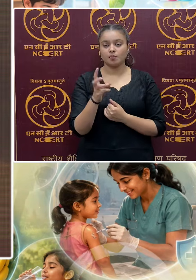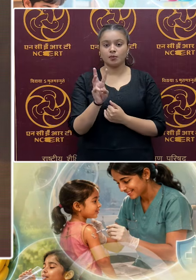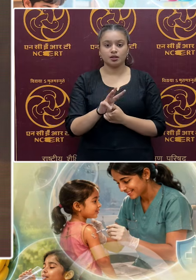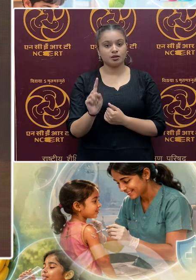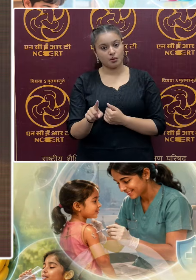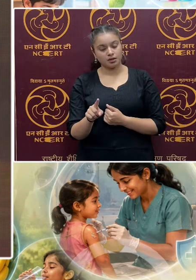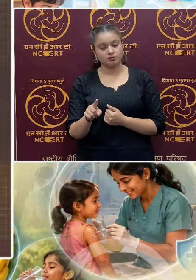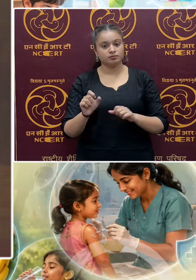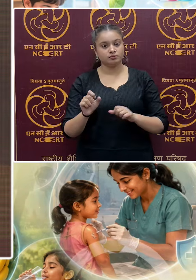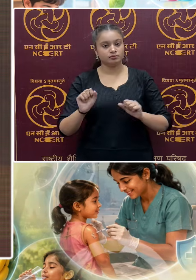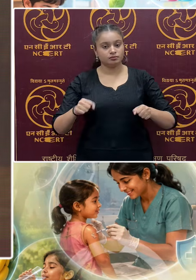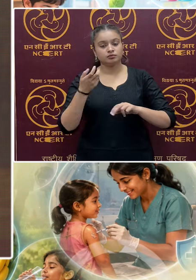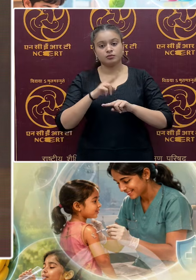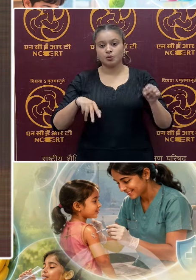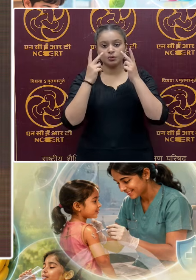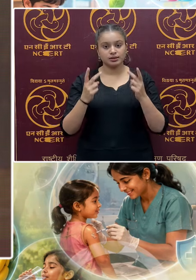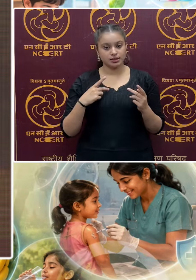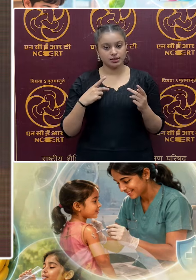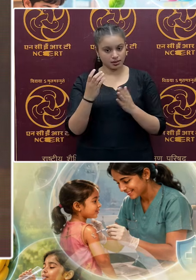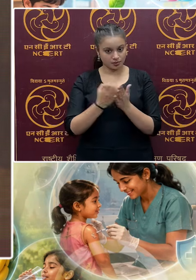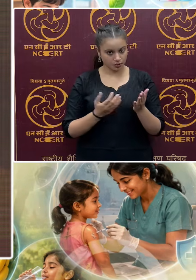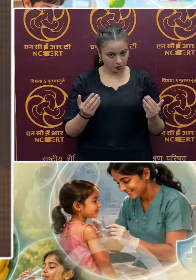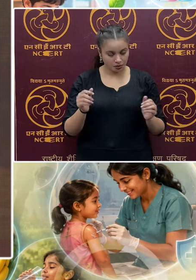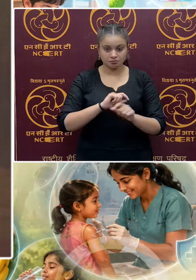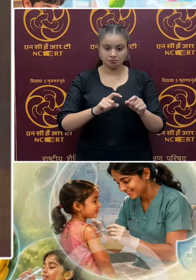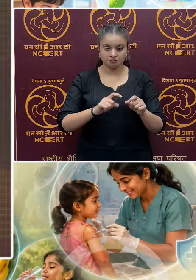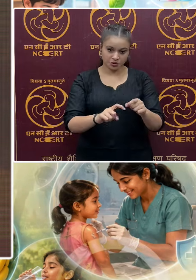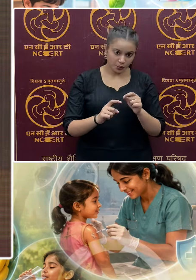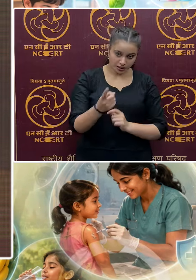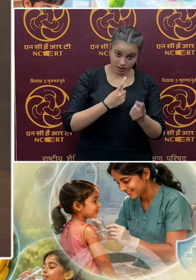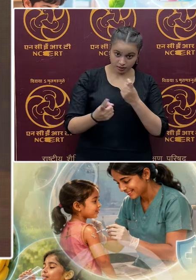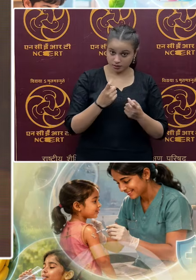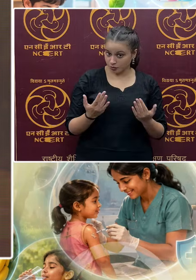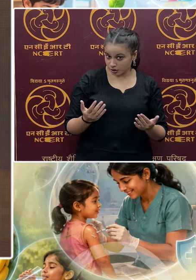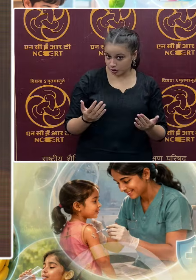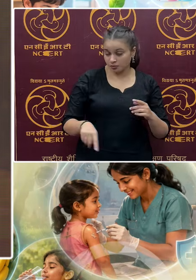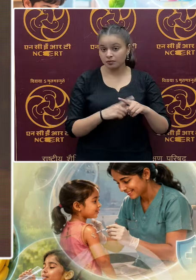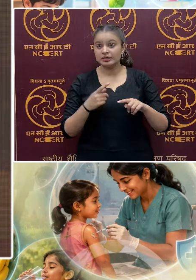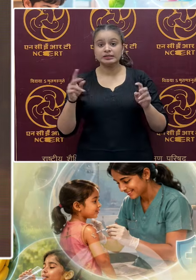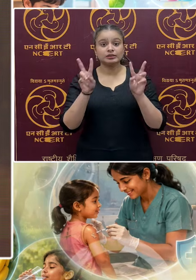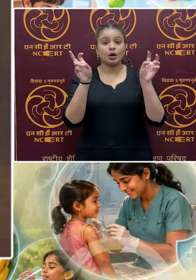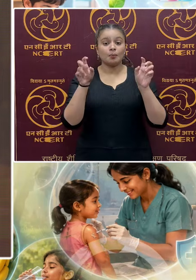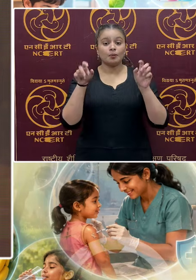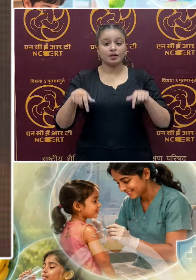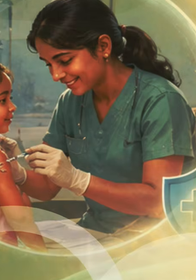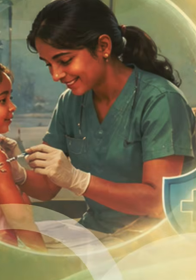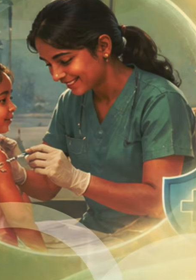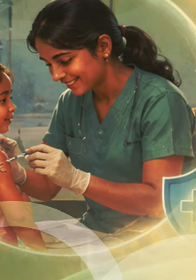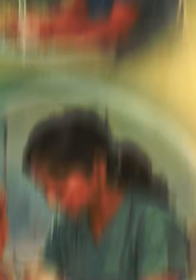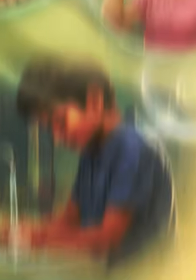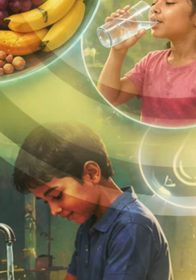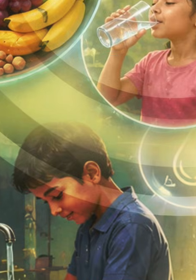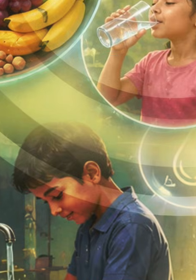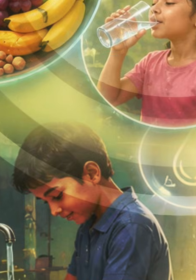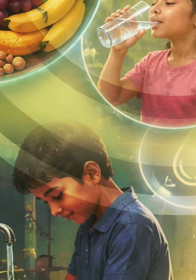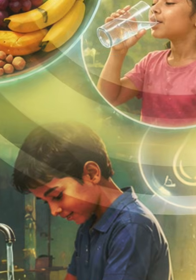31. So you can watch this program, you can raise your queries, and the topic that we are going to talk about today